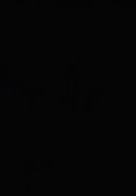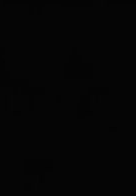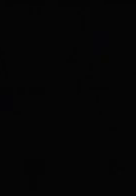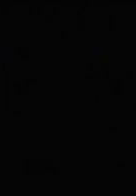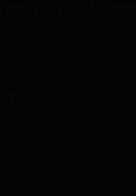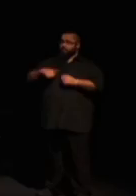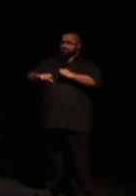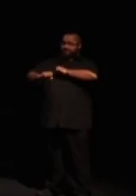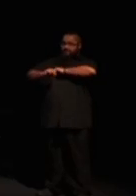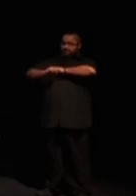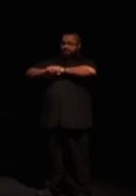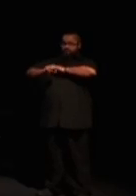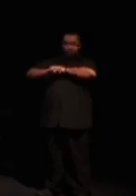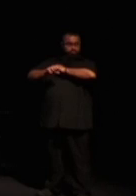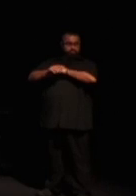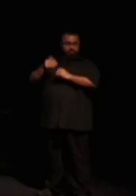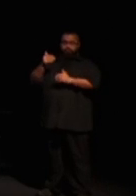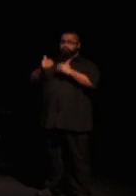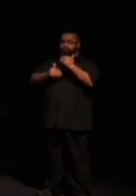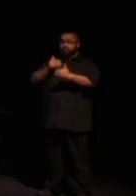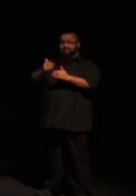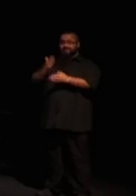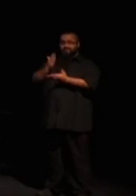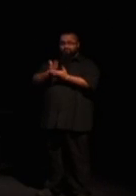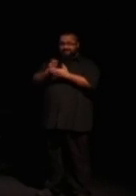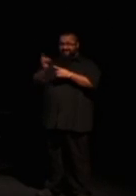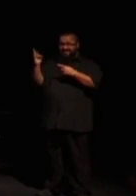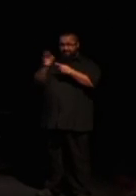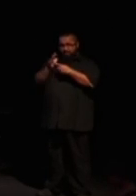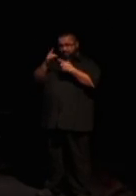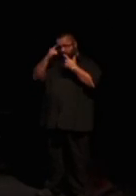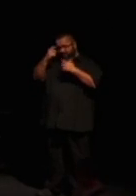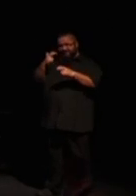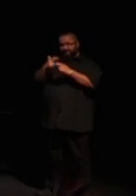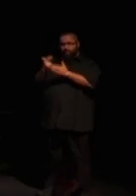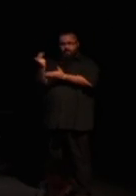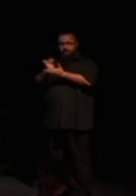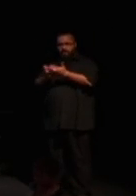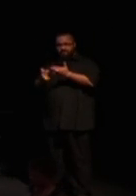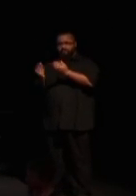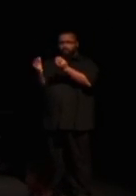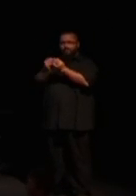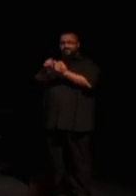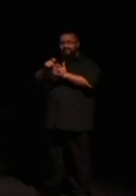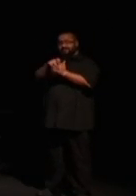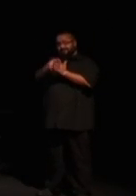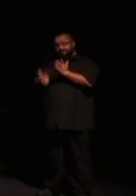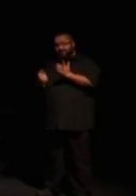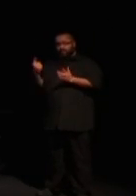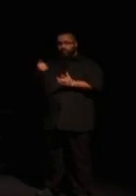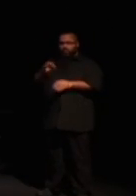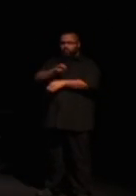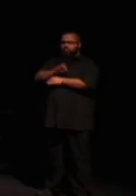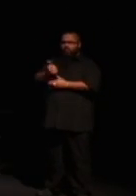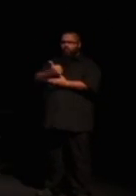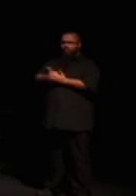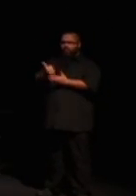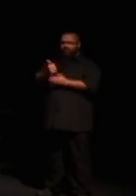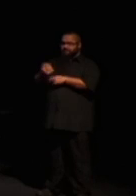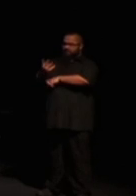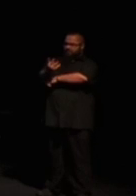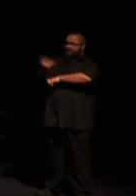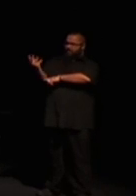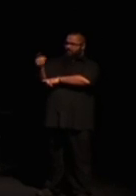that pitching process is a really important idea for artists, and particularly artists with disability who don't often get to pitch their work in